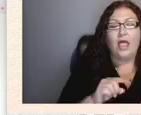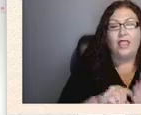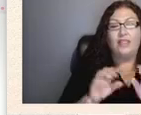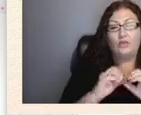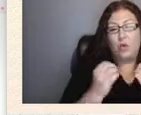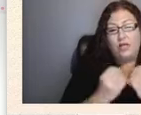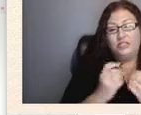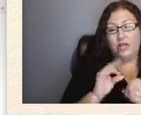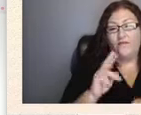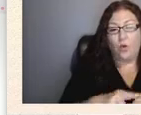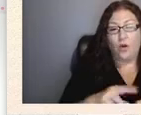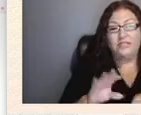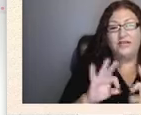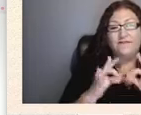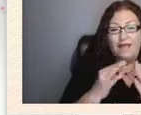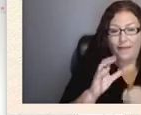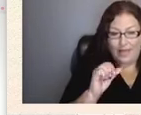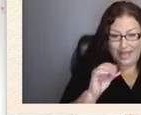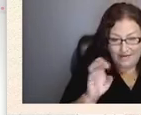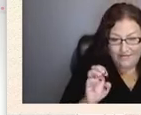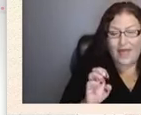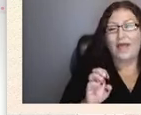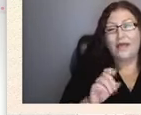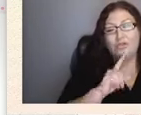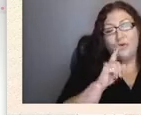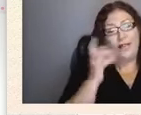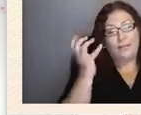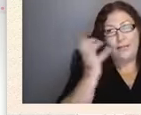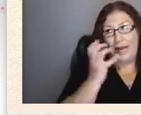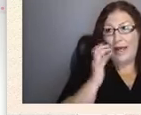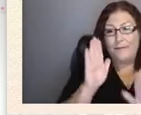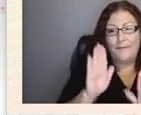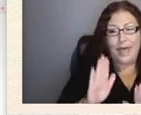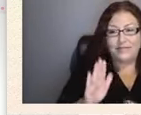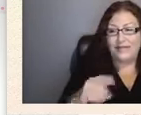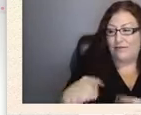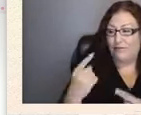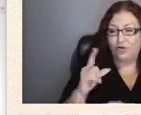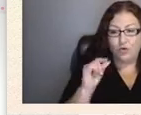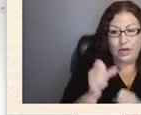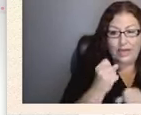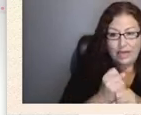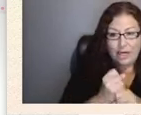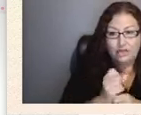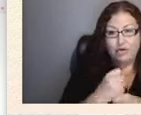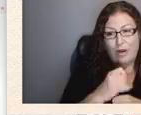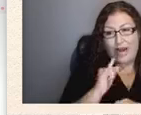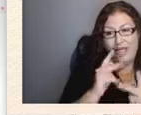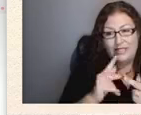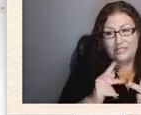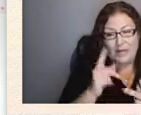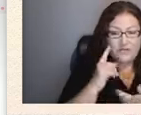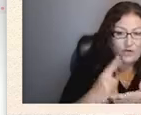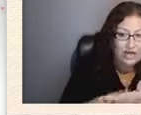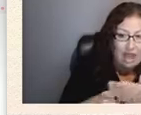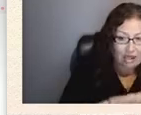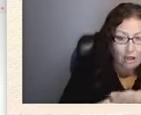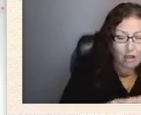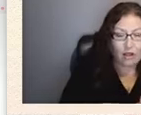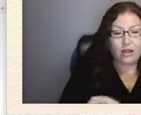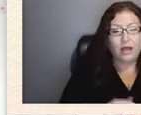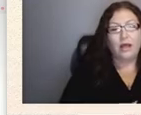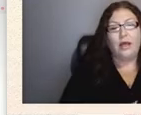Family Cafe, has been amazing over the past 20 years in creating that space for dialogue and